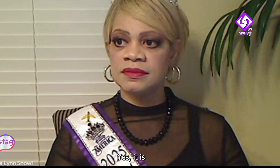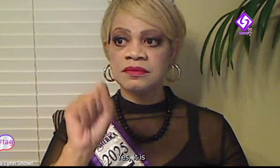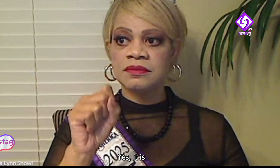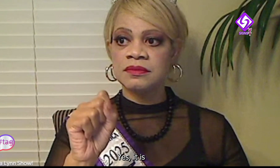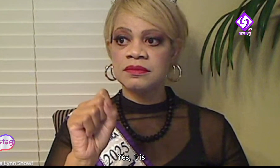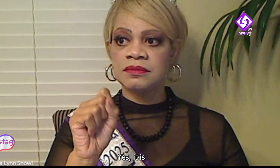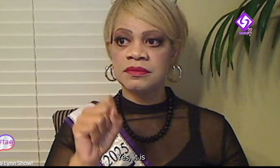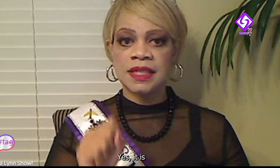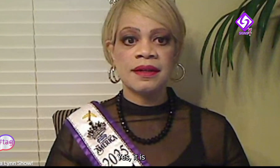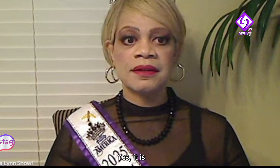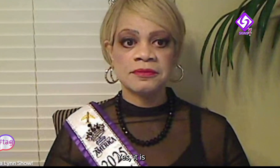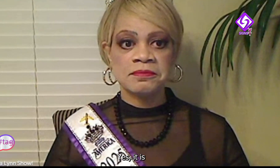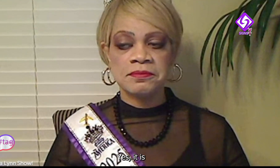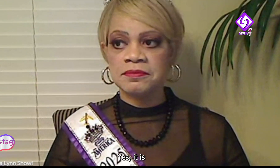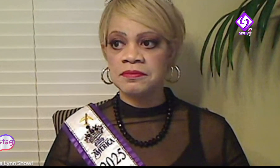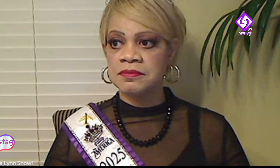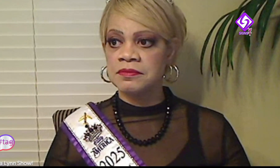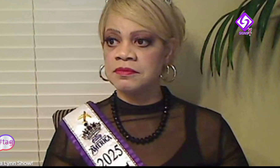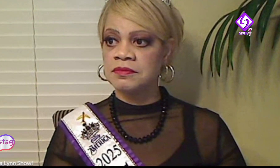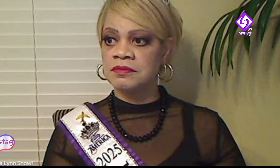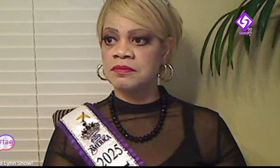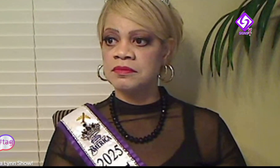Yes, it is.